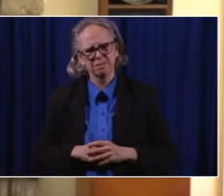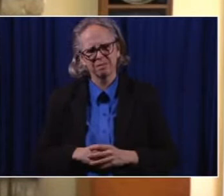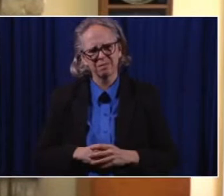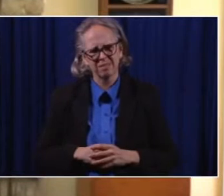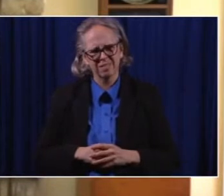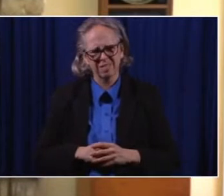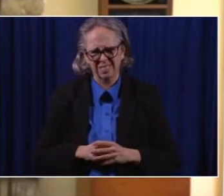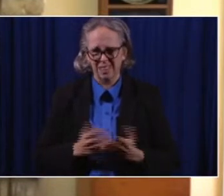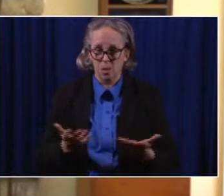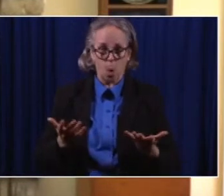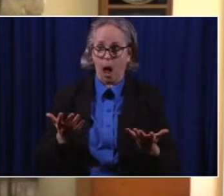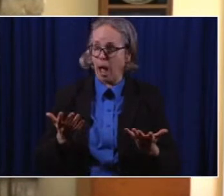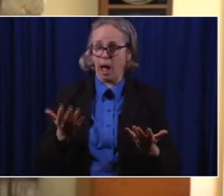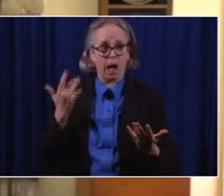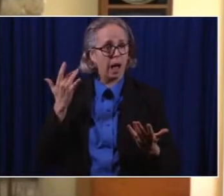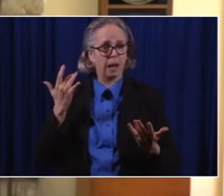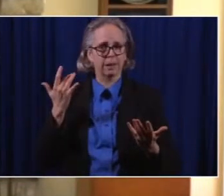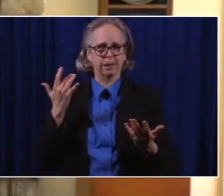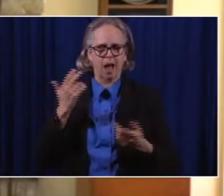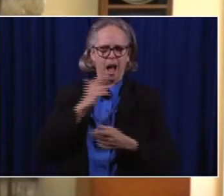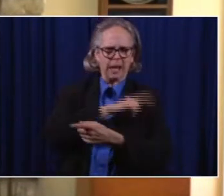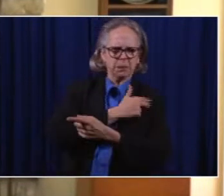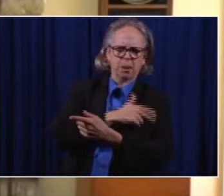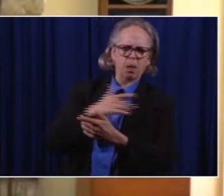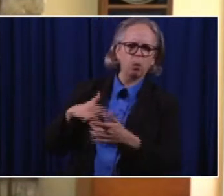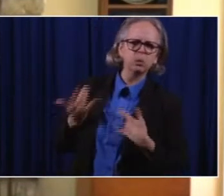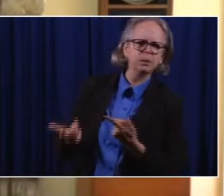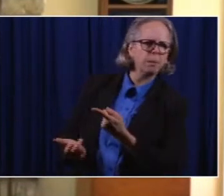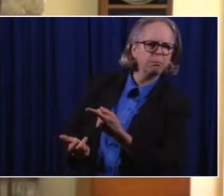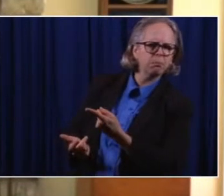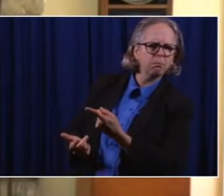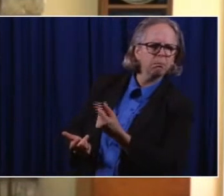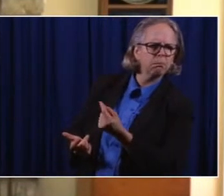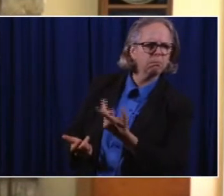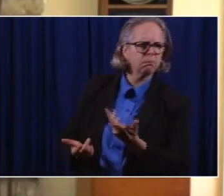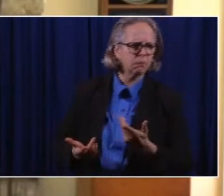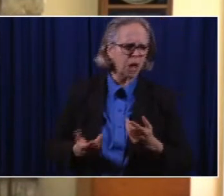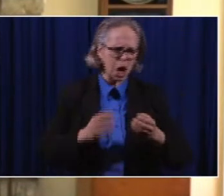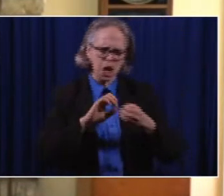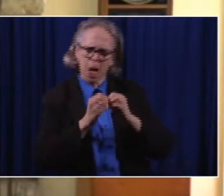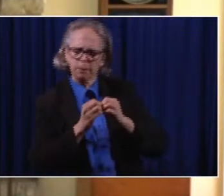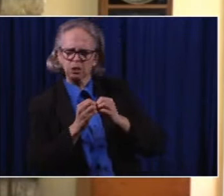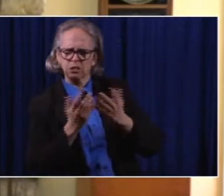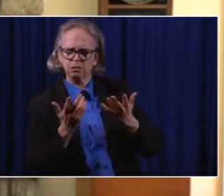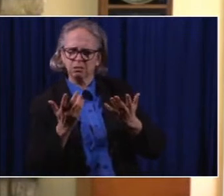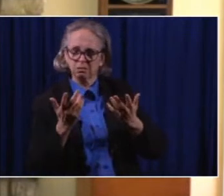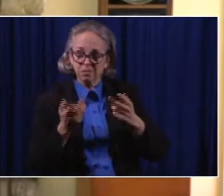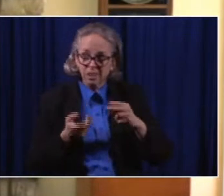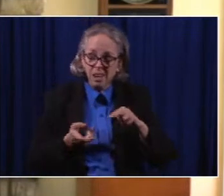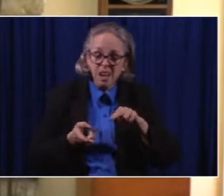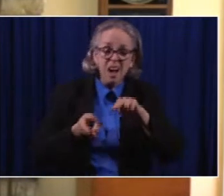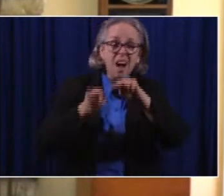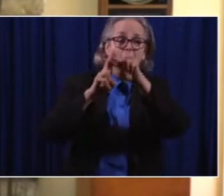us, because this is really a critical point. We're seeing some